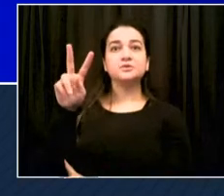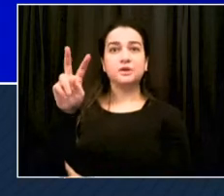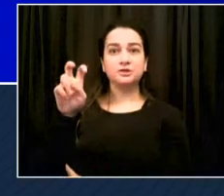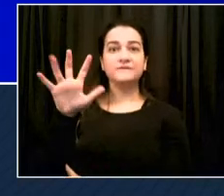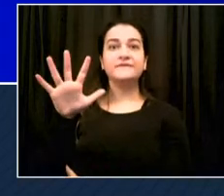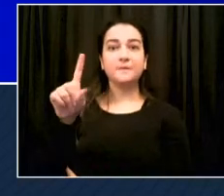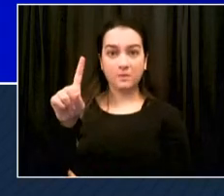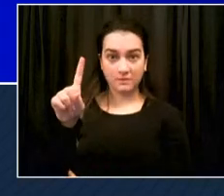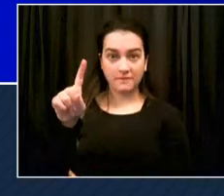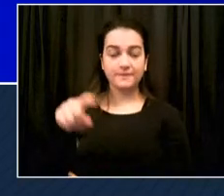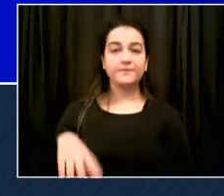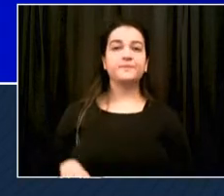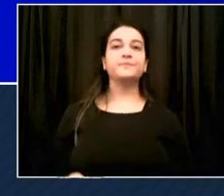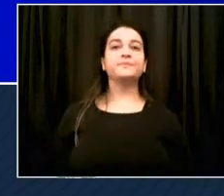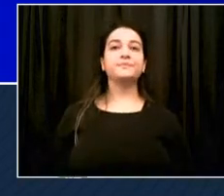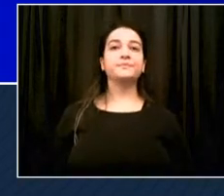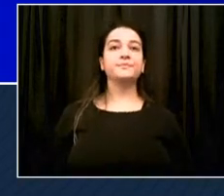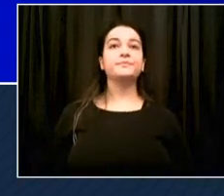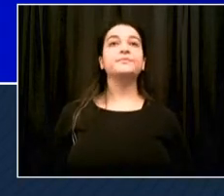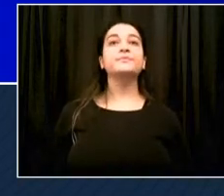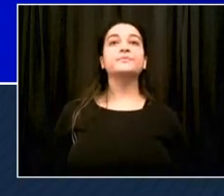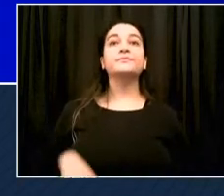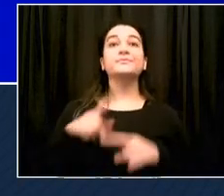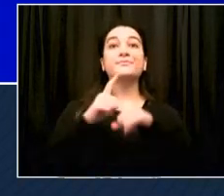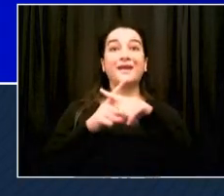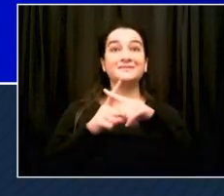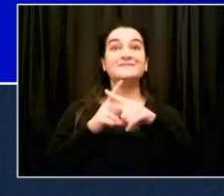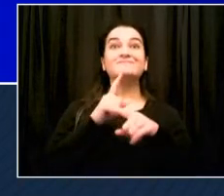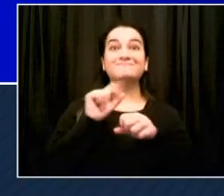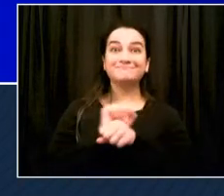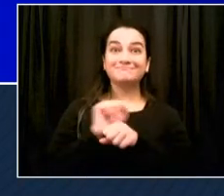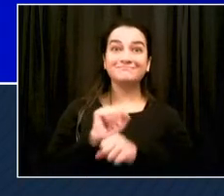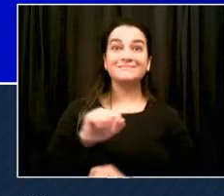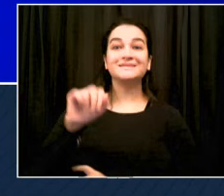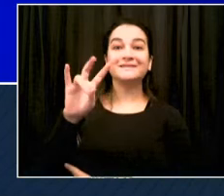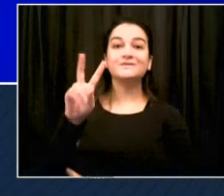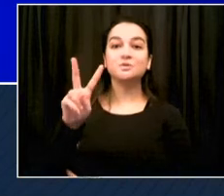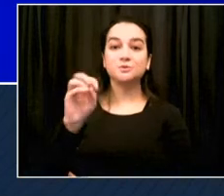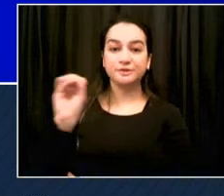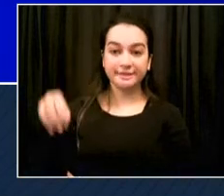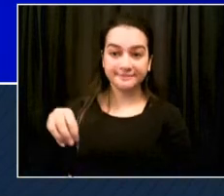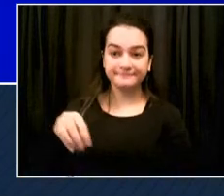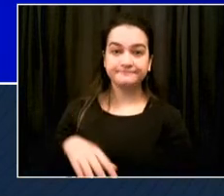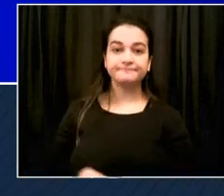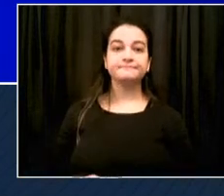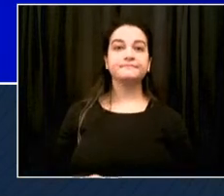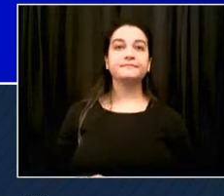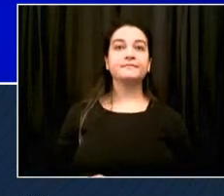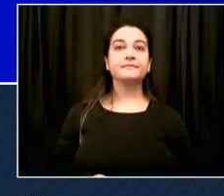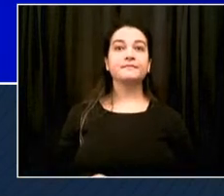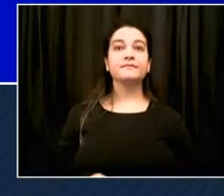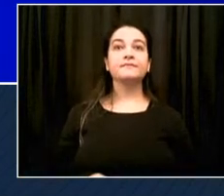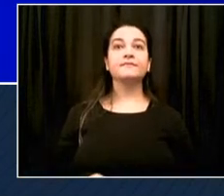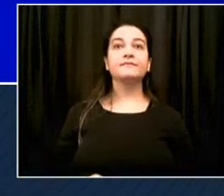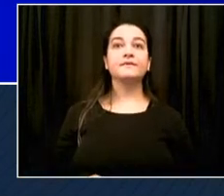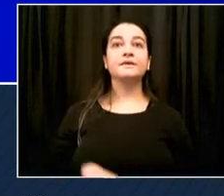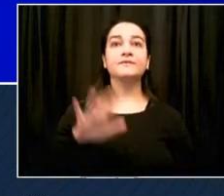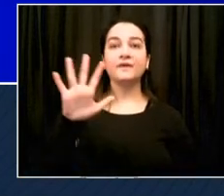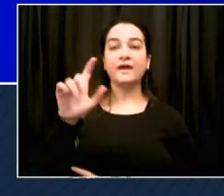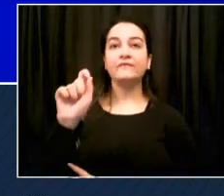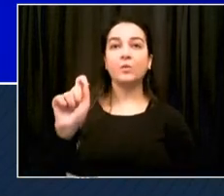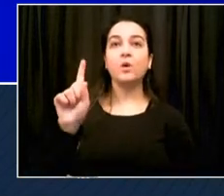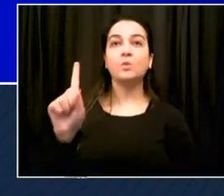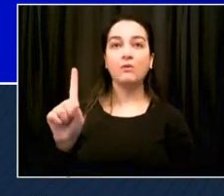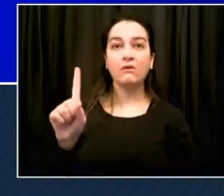of 72.31%. Hospitalization rate, 5.18 per 100,000. Number